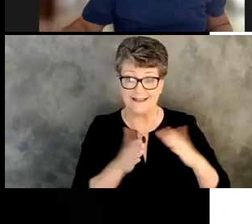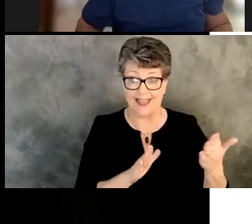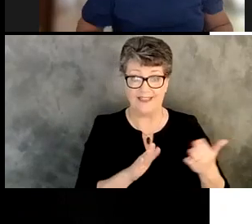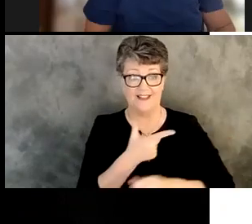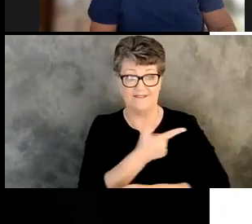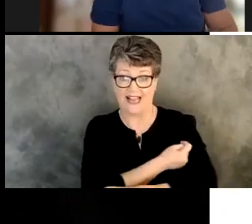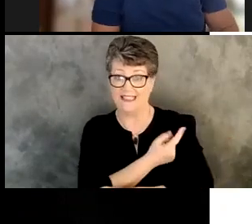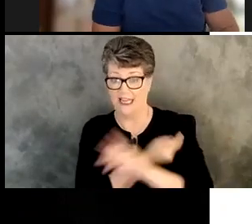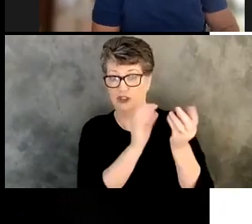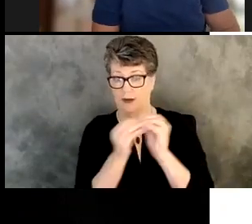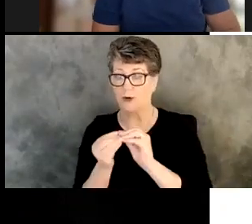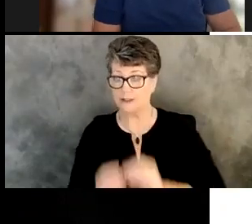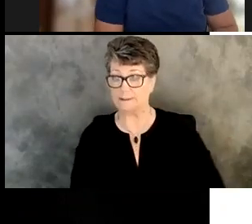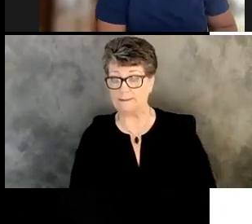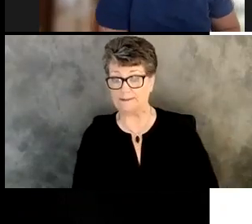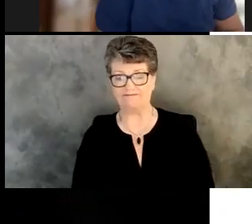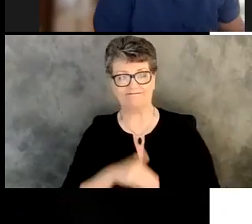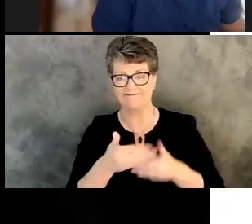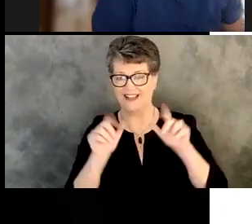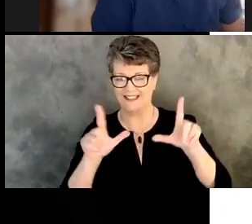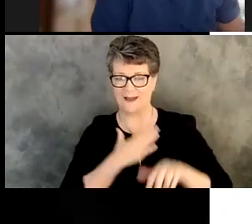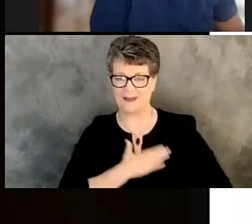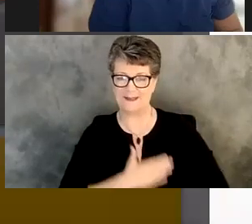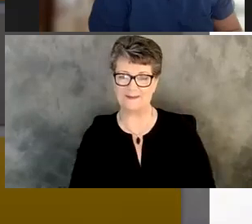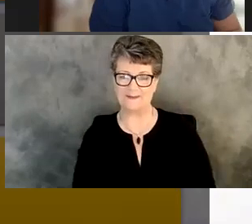vaccination rates. Next slide, please.